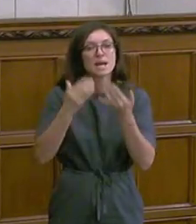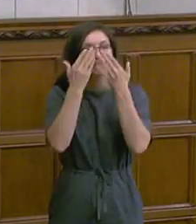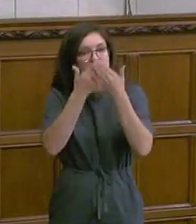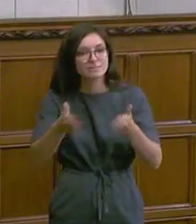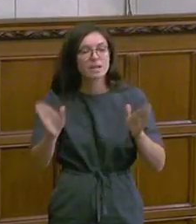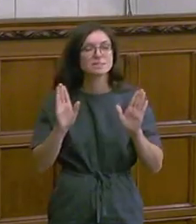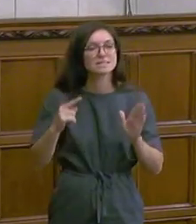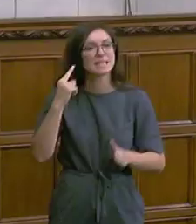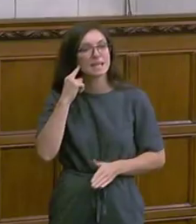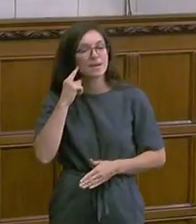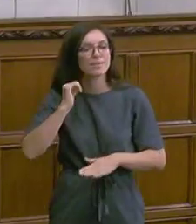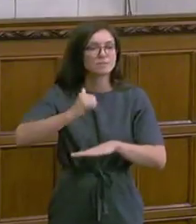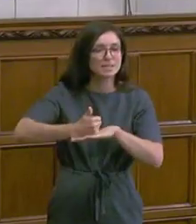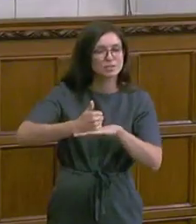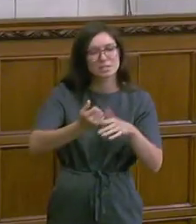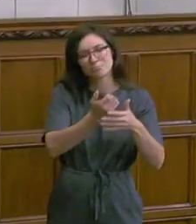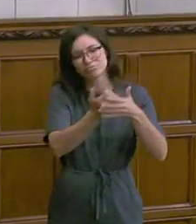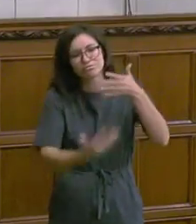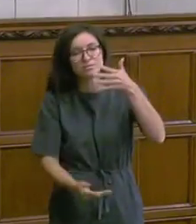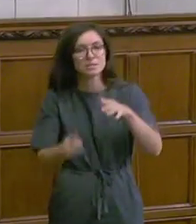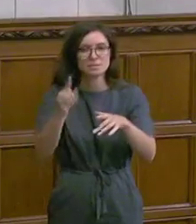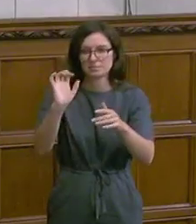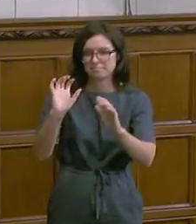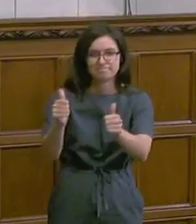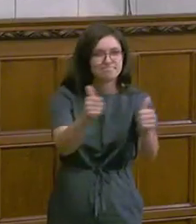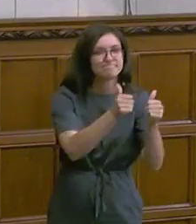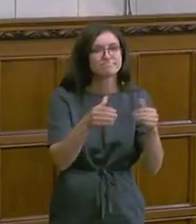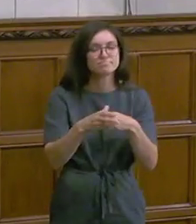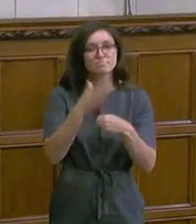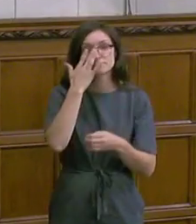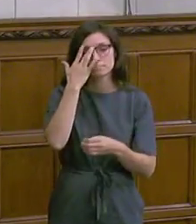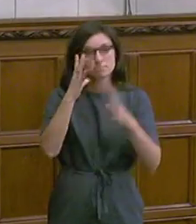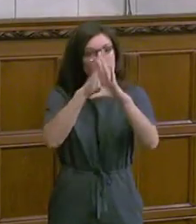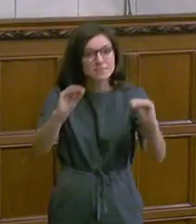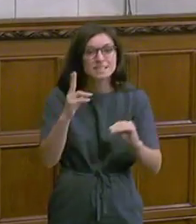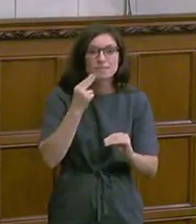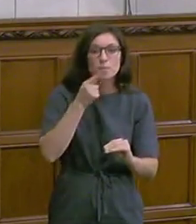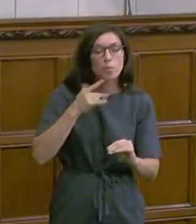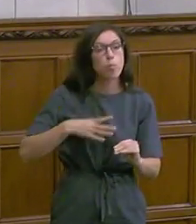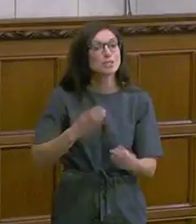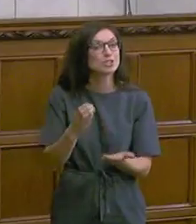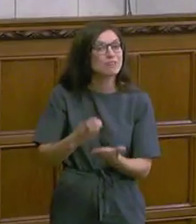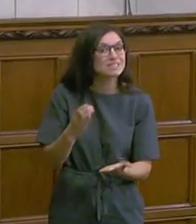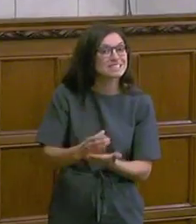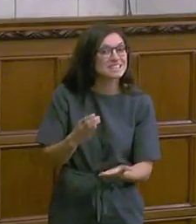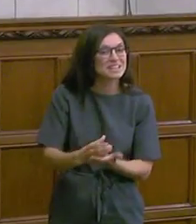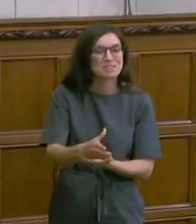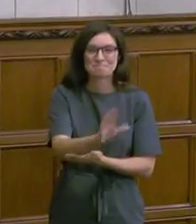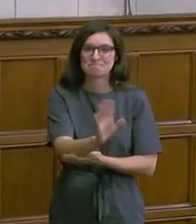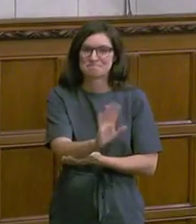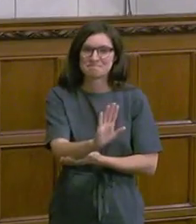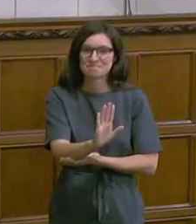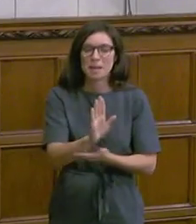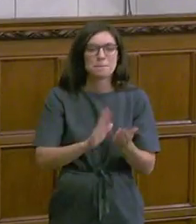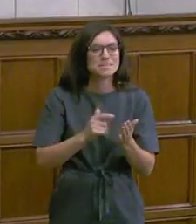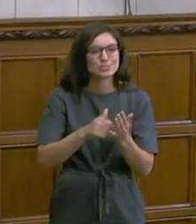Verbal, the Ear Foundation, and so many others. Deaf people don't want charity, Mr. Stringer. We know that. They want fairness. This